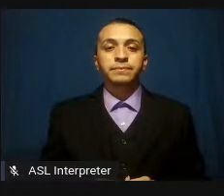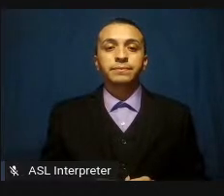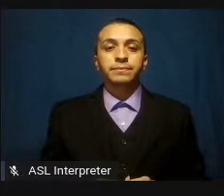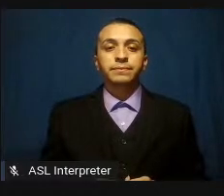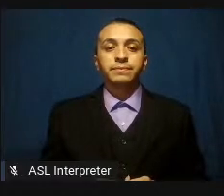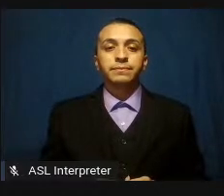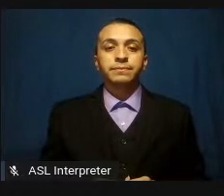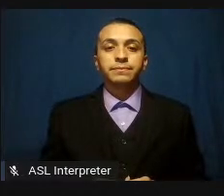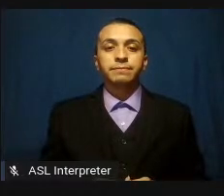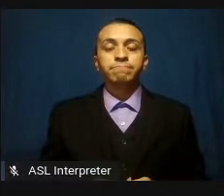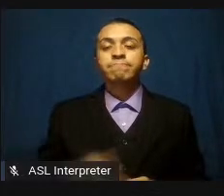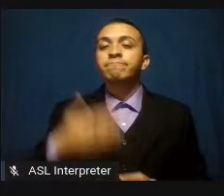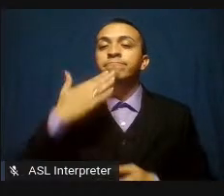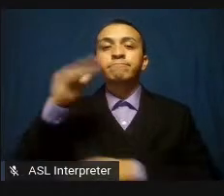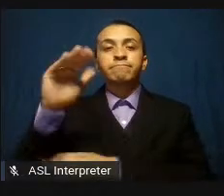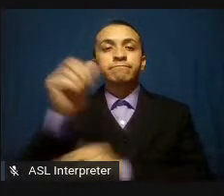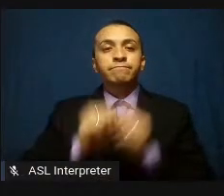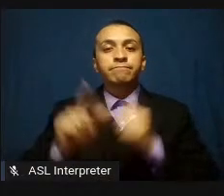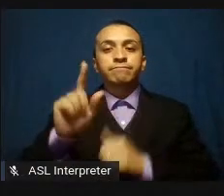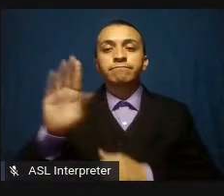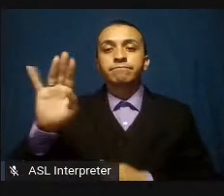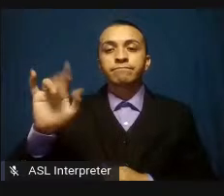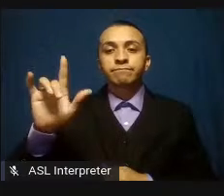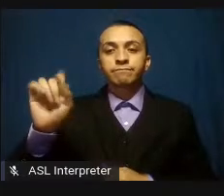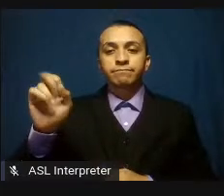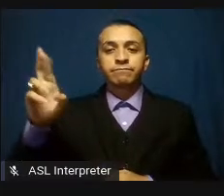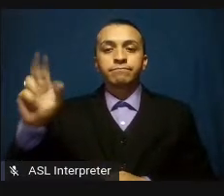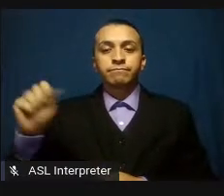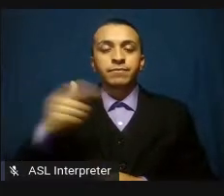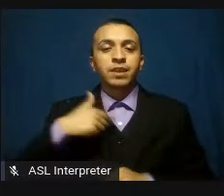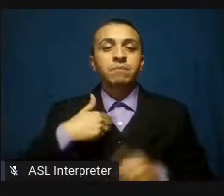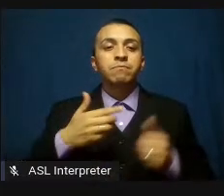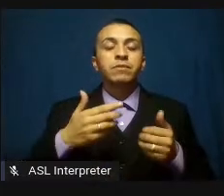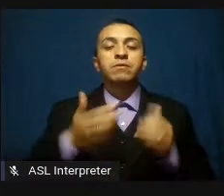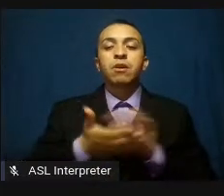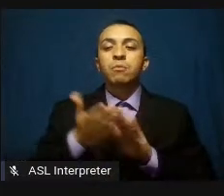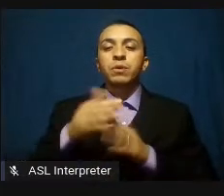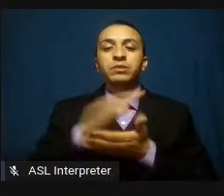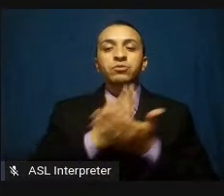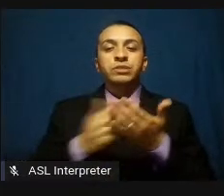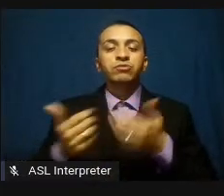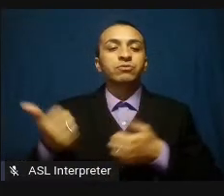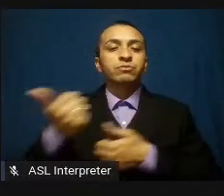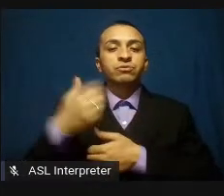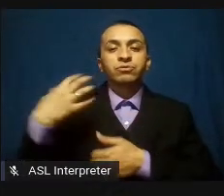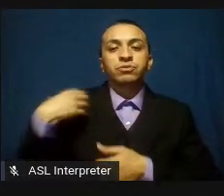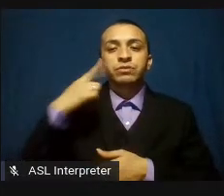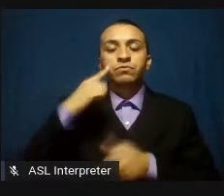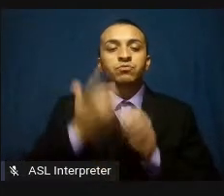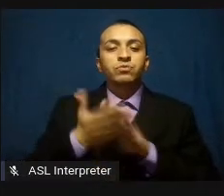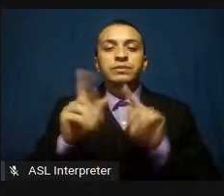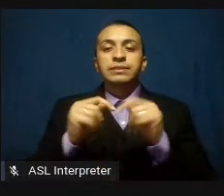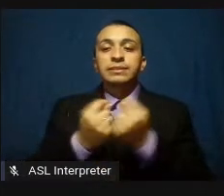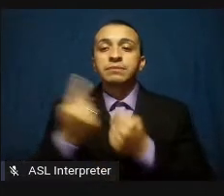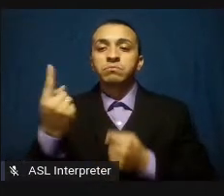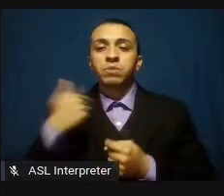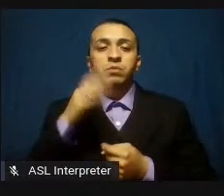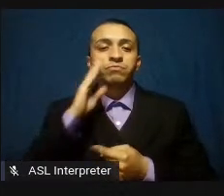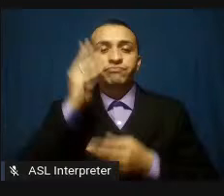Good evening, everyone. Bill Steers, Operations Section Chief for California Incident Management Team 1. I'll give you an operational update for